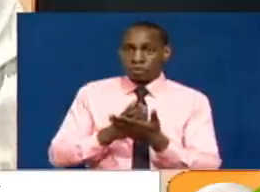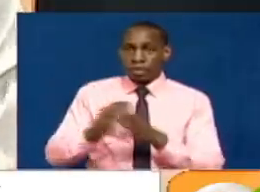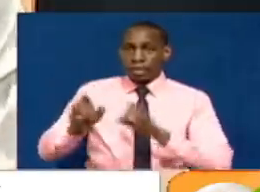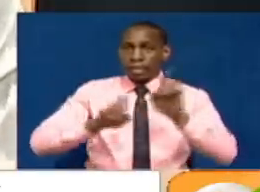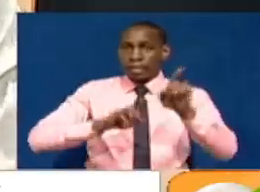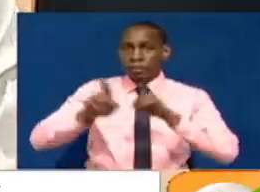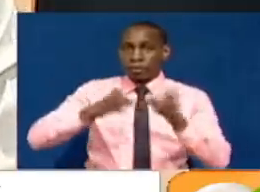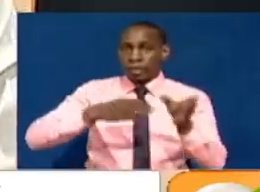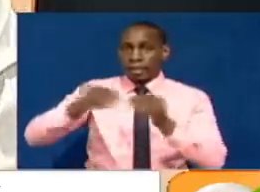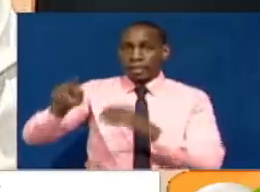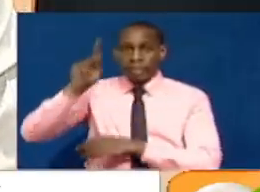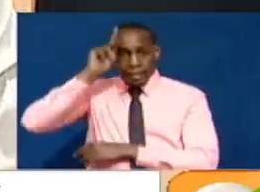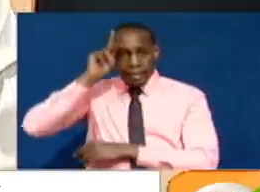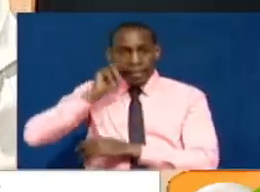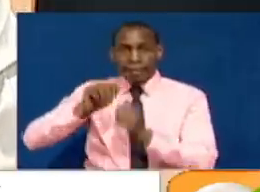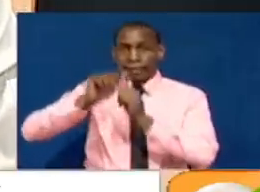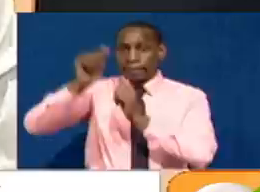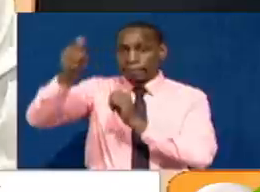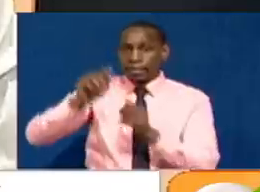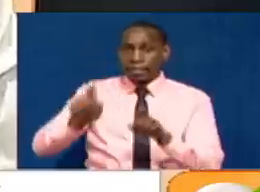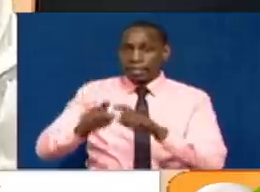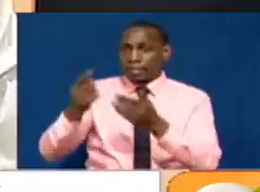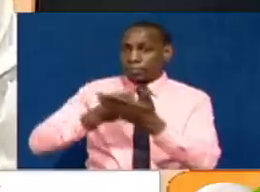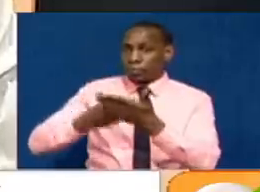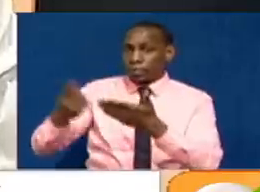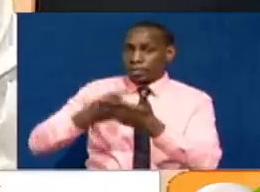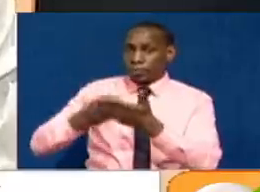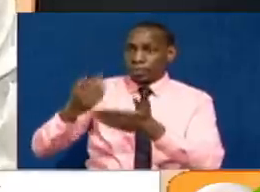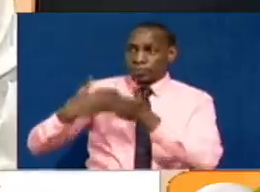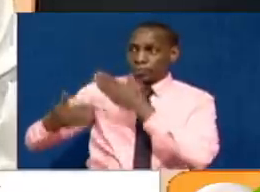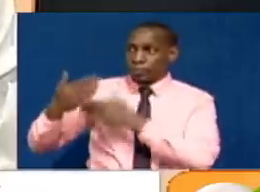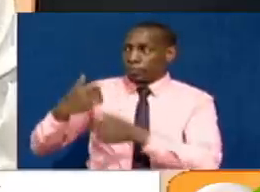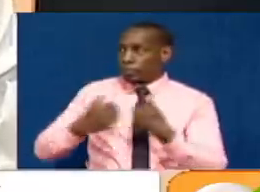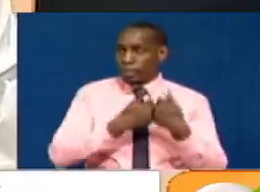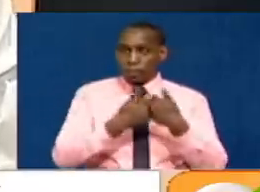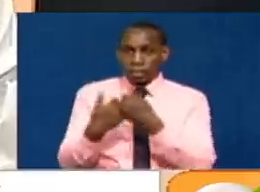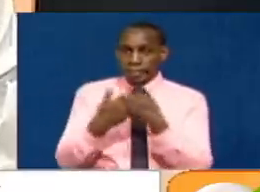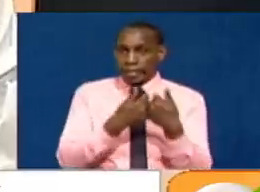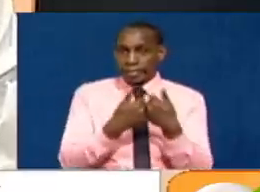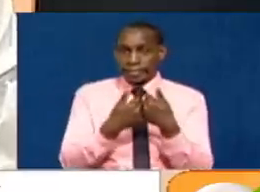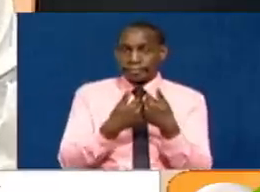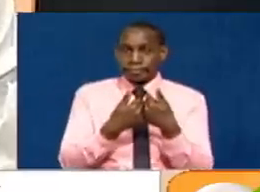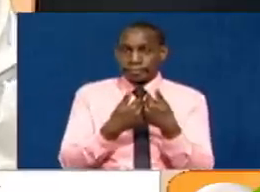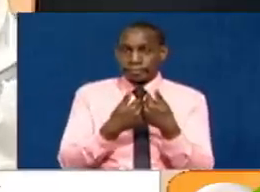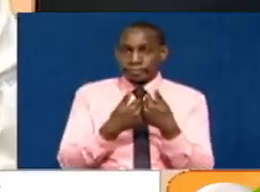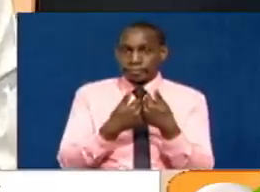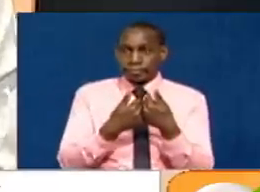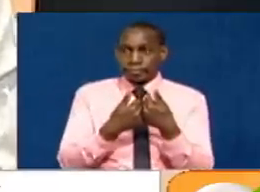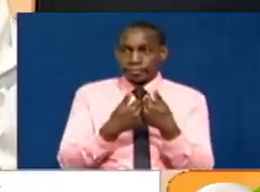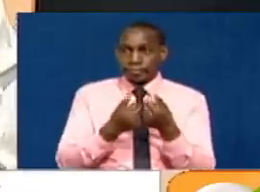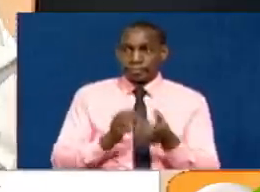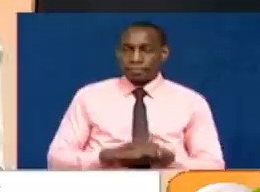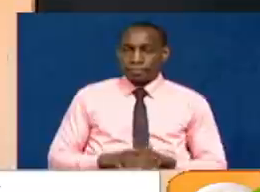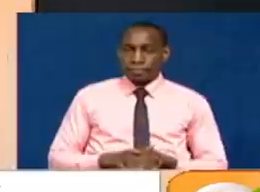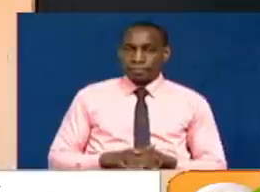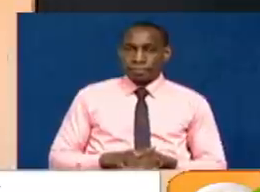that manner. And I think the last couple of weeks have been particularly agonizing for her. She's been prevaricating a